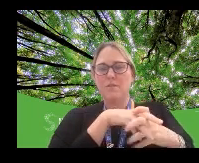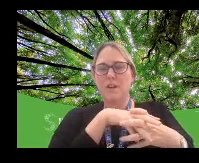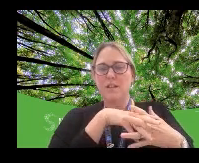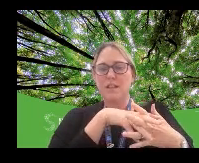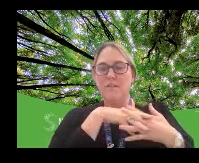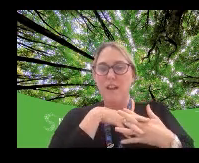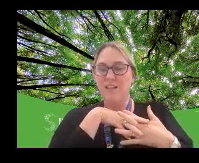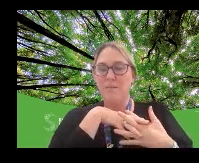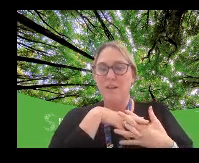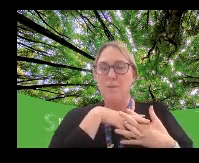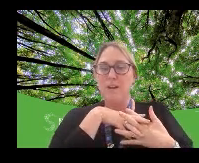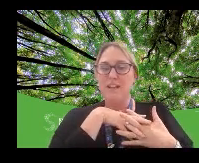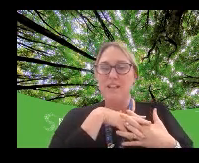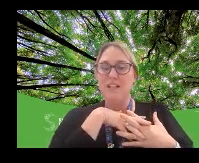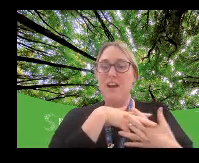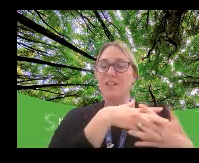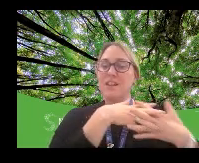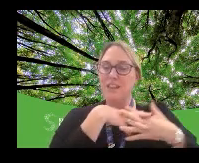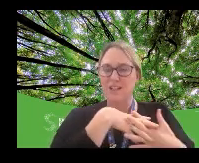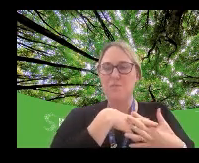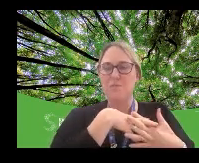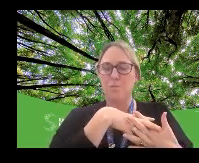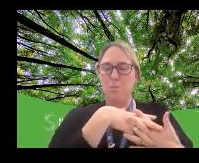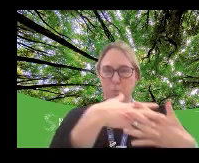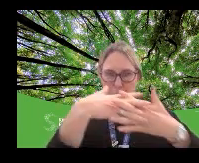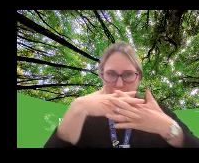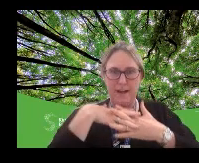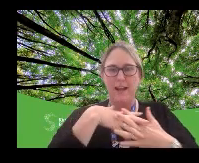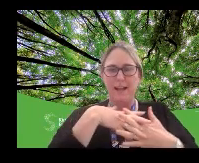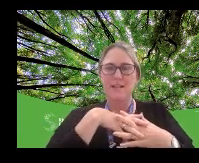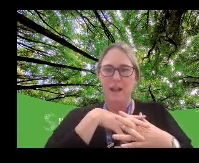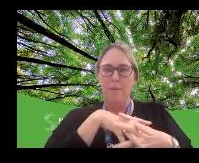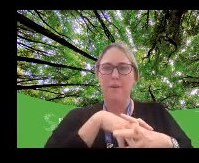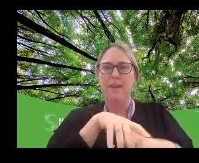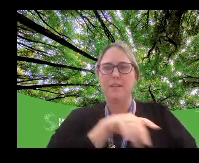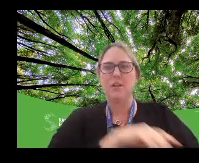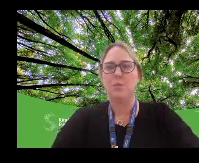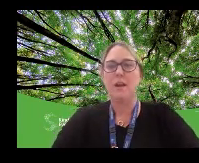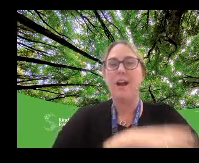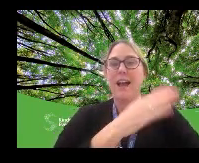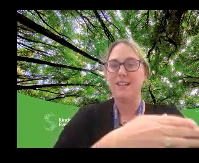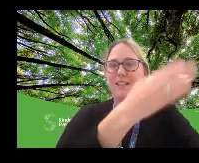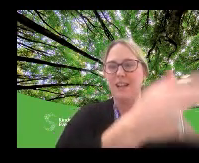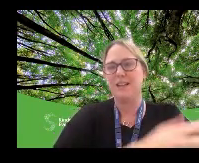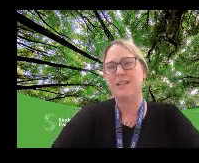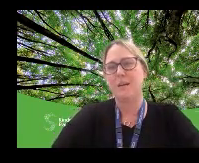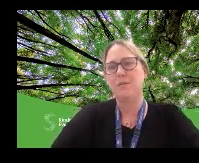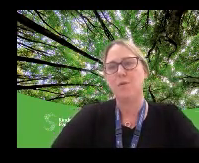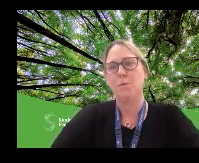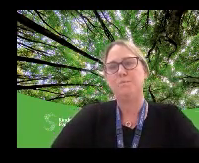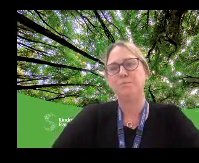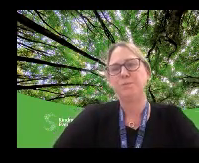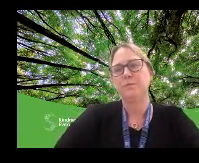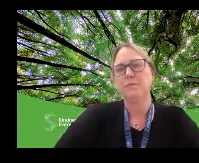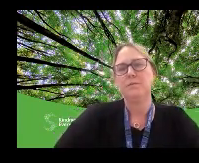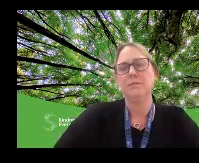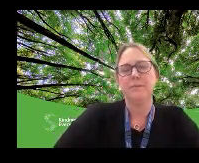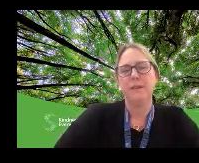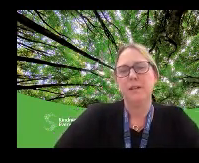their neurodiversity affects them in the way that it does. That's the next step, and that's who we are, hence the next steps